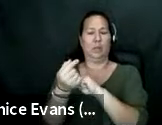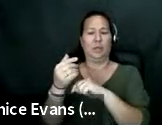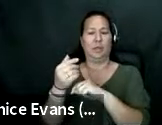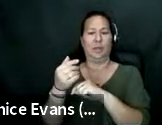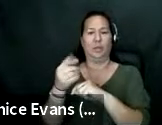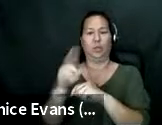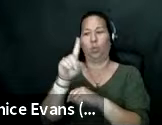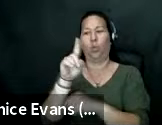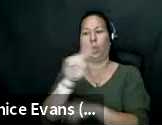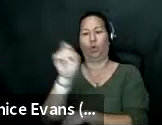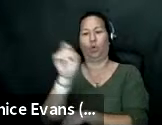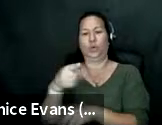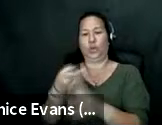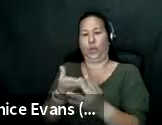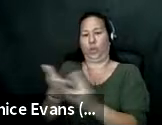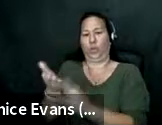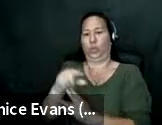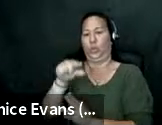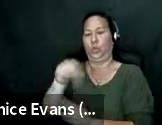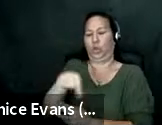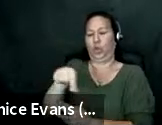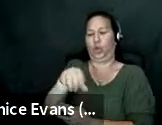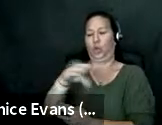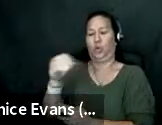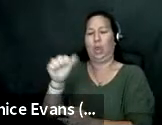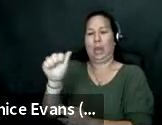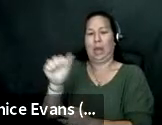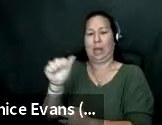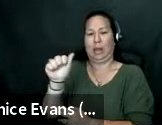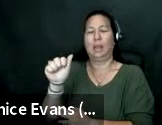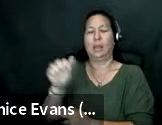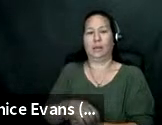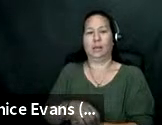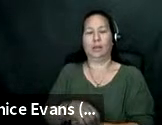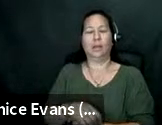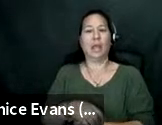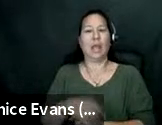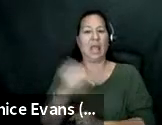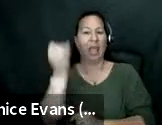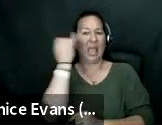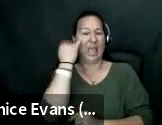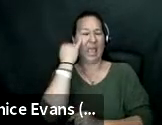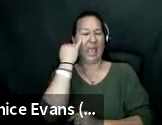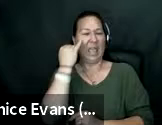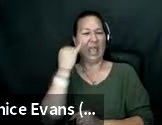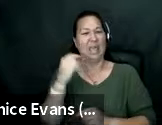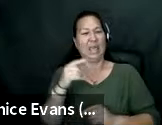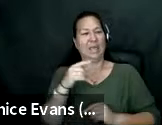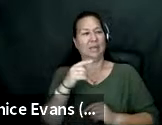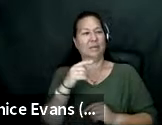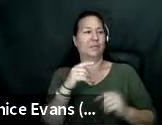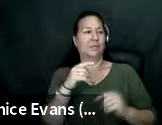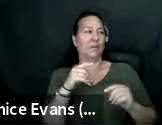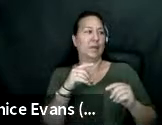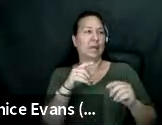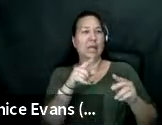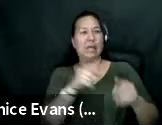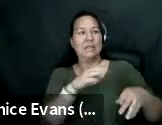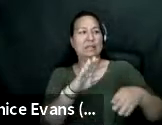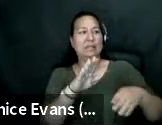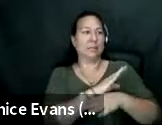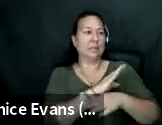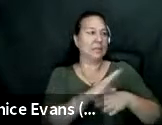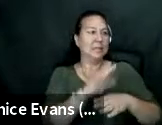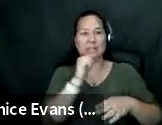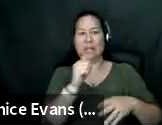develop a quote unquote benefits of vaccine training if healthcare and wellness are not our expertise? So this sounds like a business that's not in the